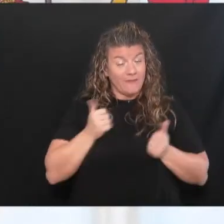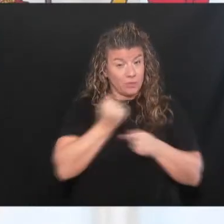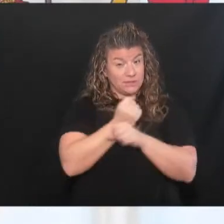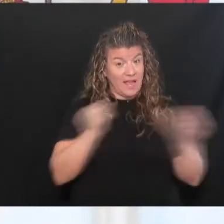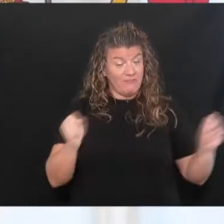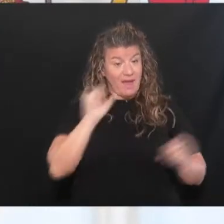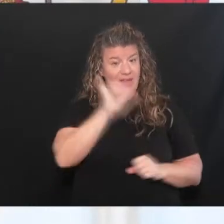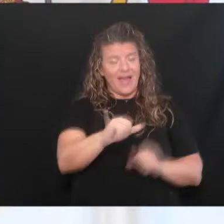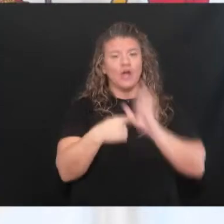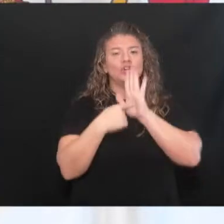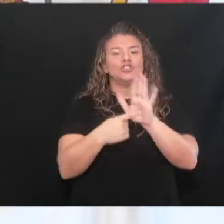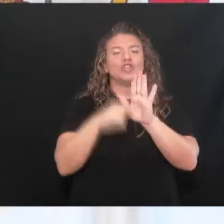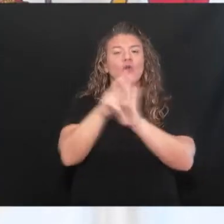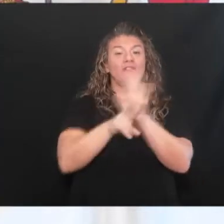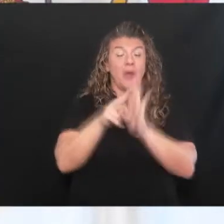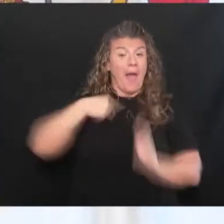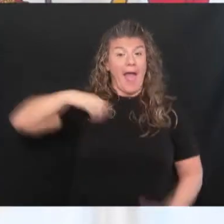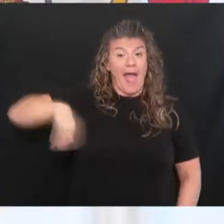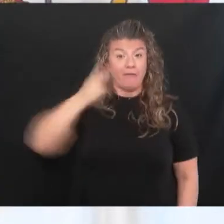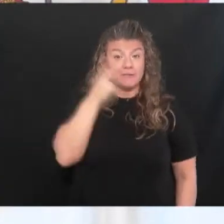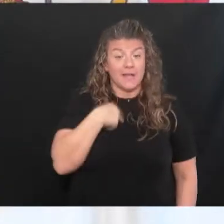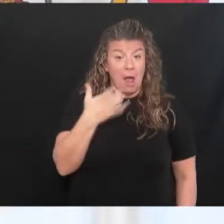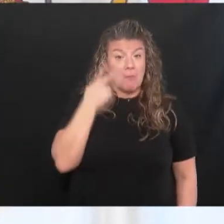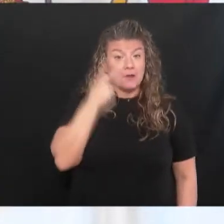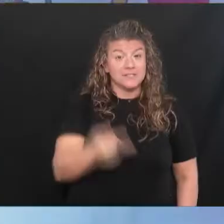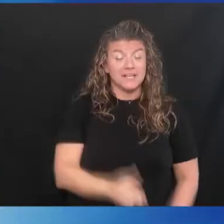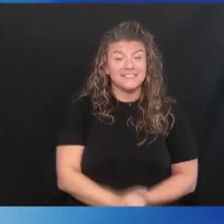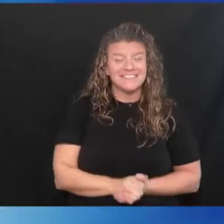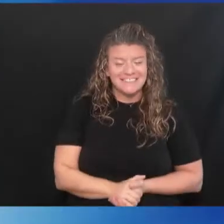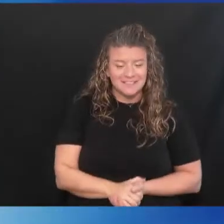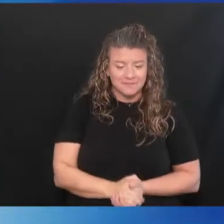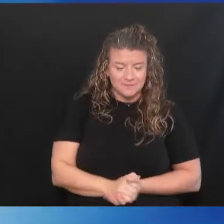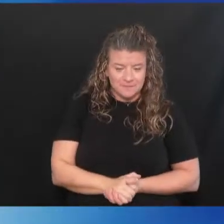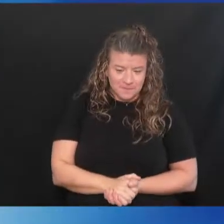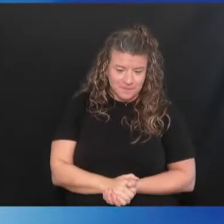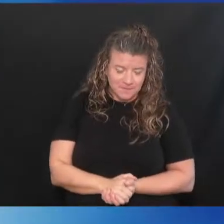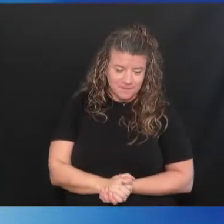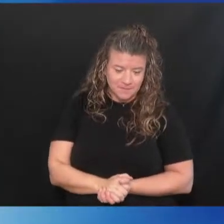unbelievable. Show the video. I haven't seen it. I'd like to see it.